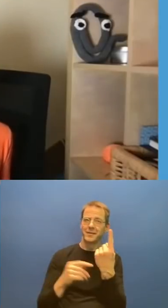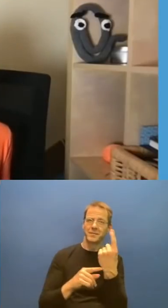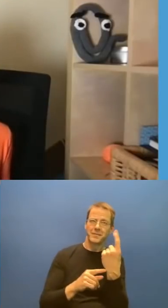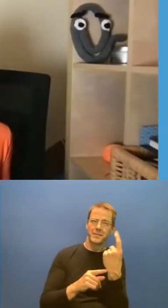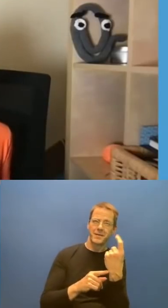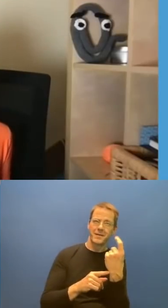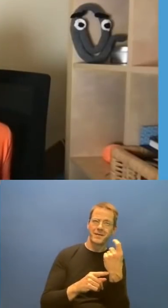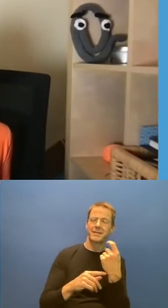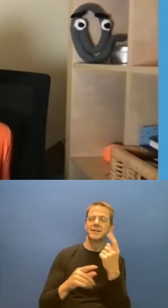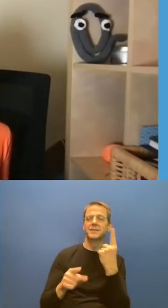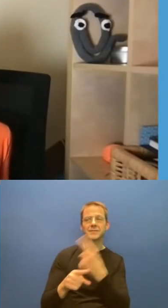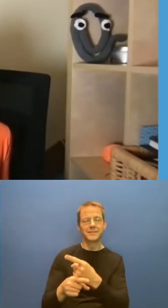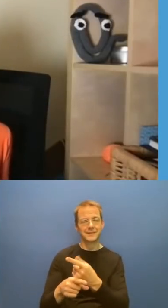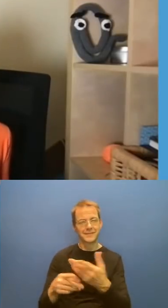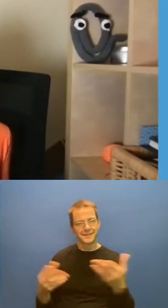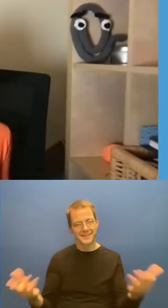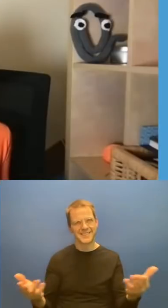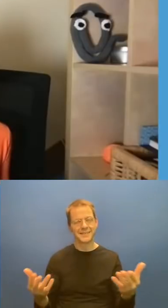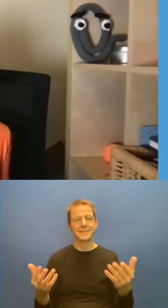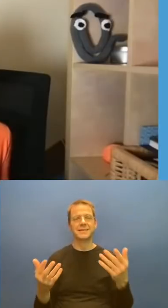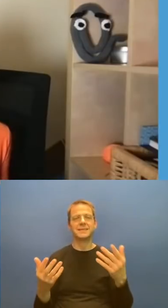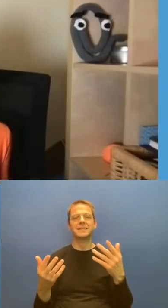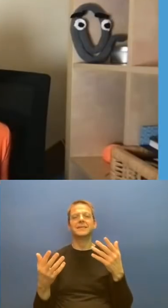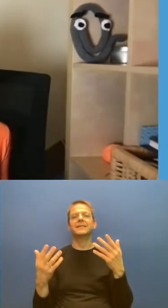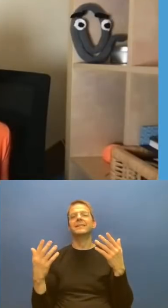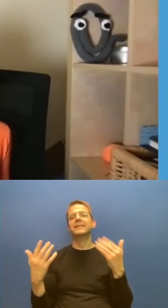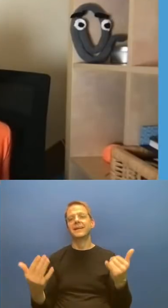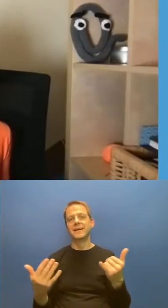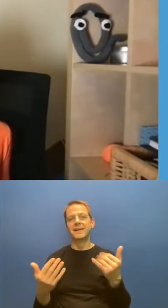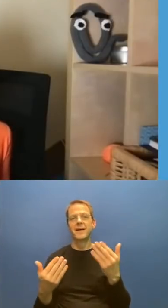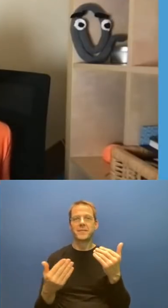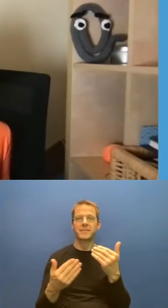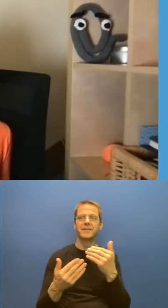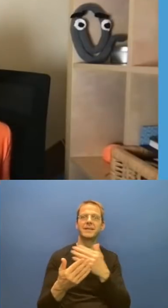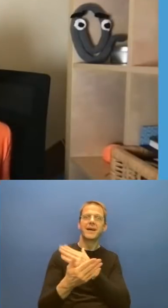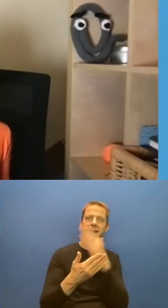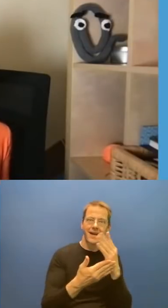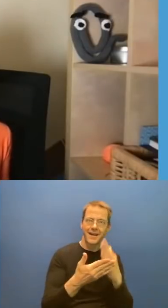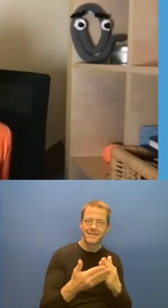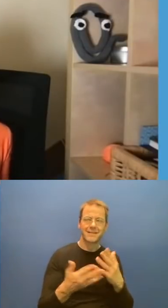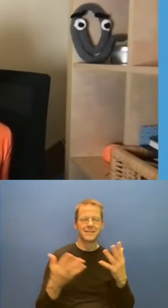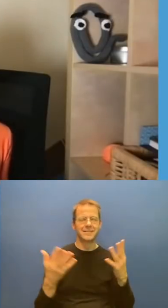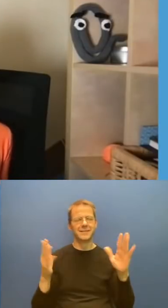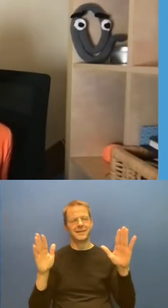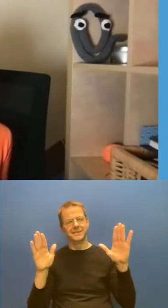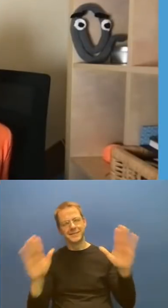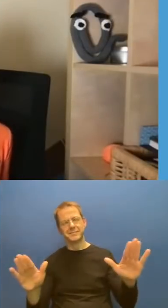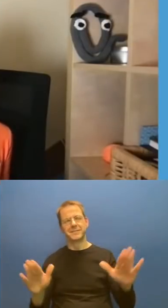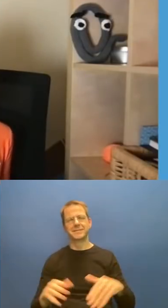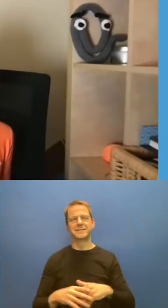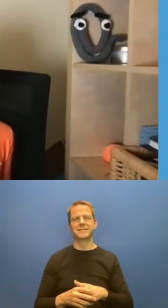great. Great. Anything else that you would like to share with everybody before we say goodbye for today?